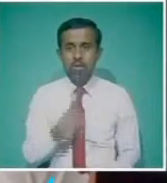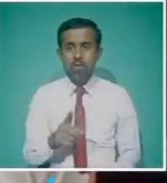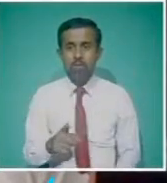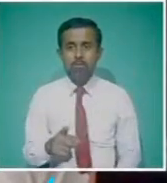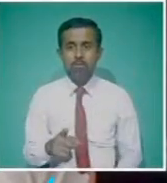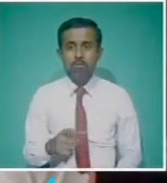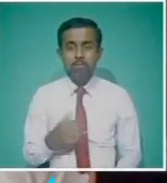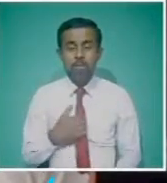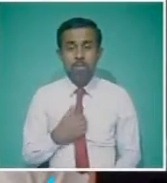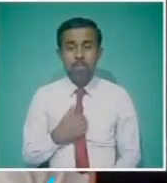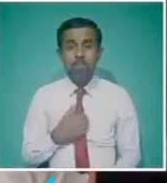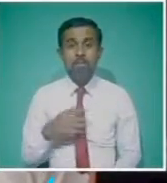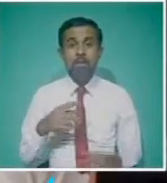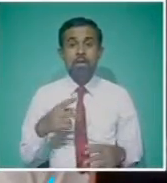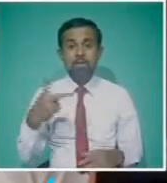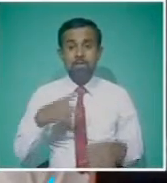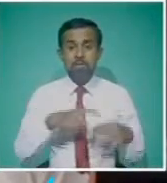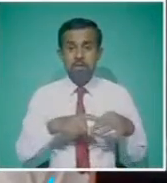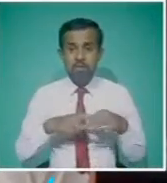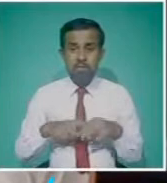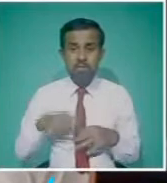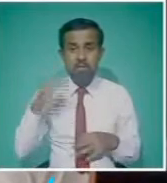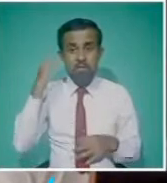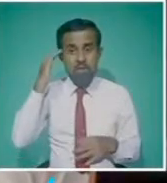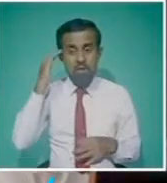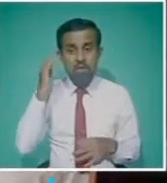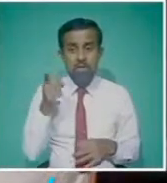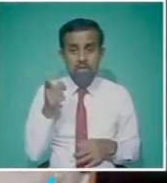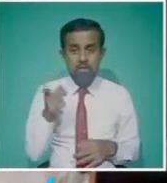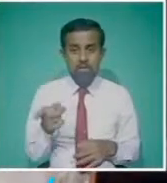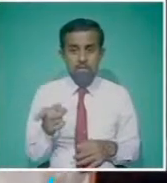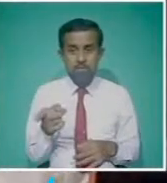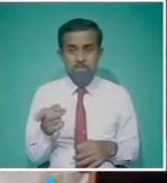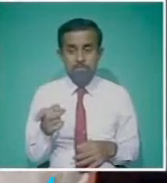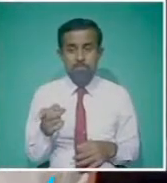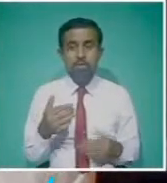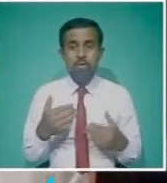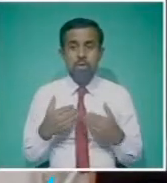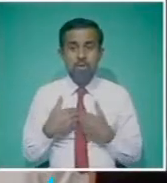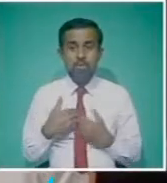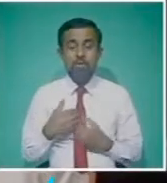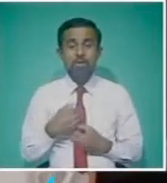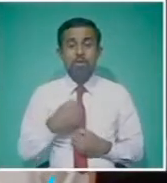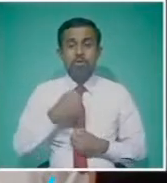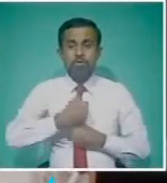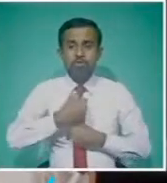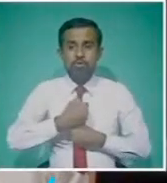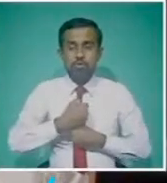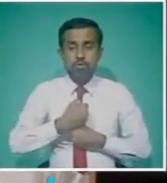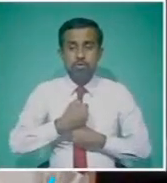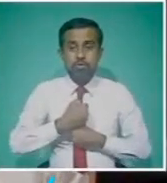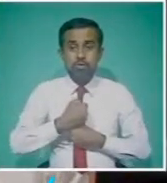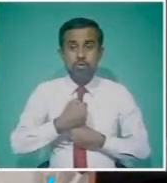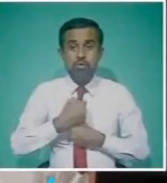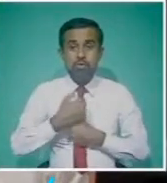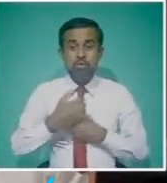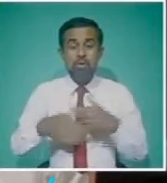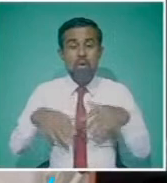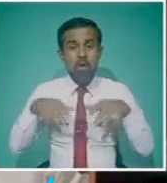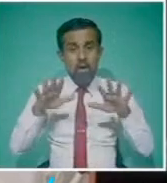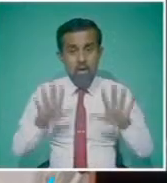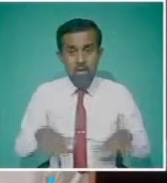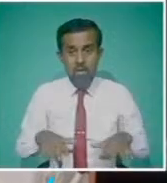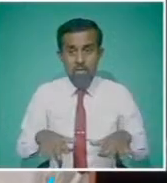II of Ceylon, the last of our royal line, which began with King Vijaya, with